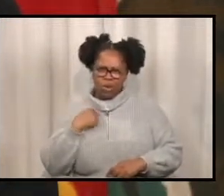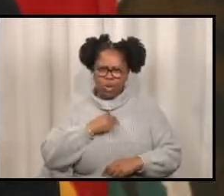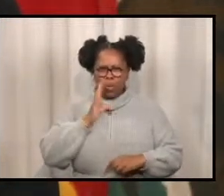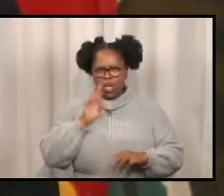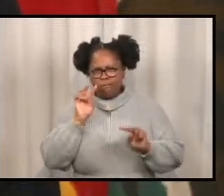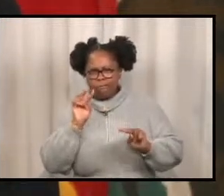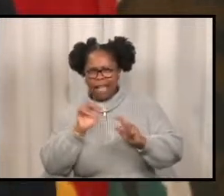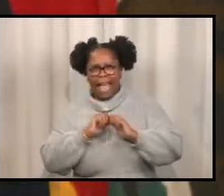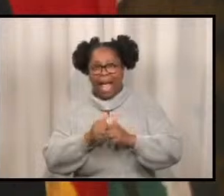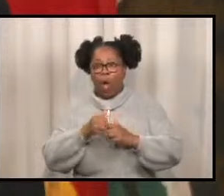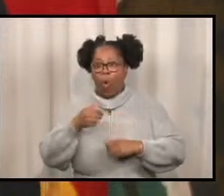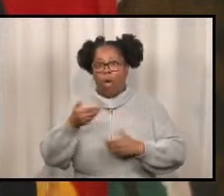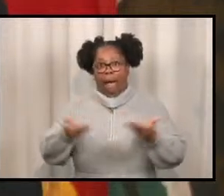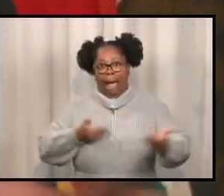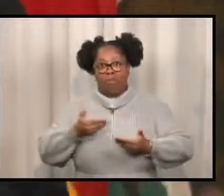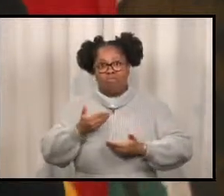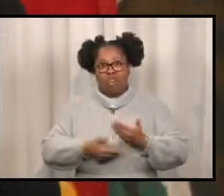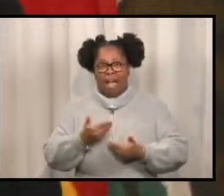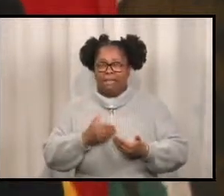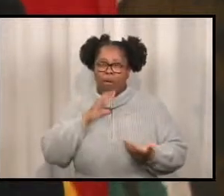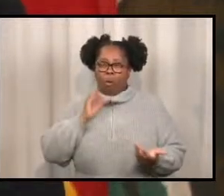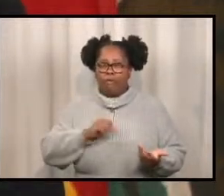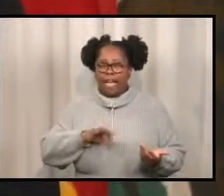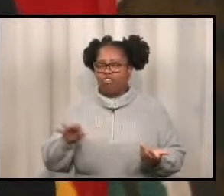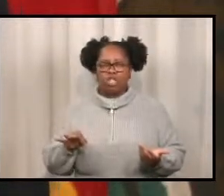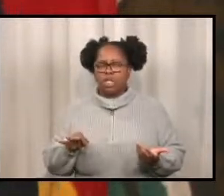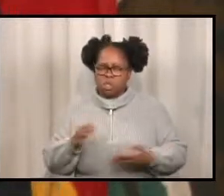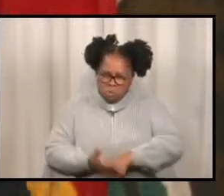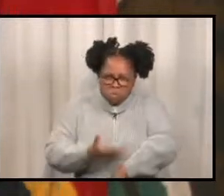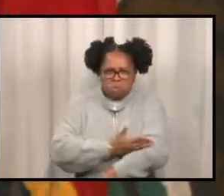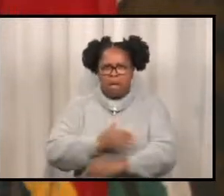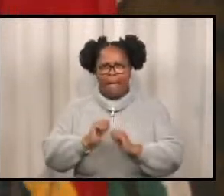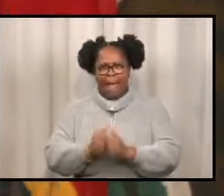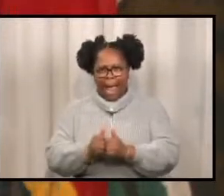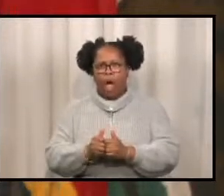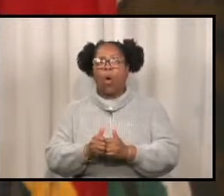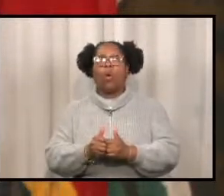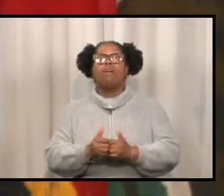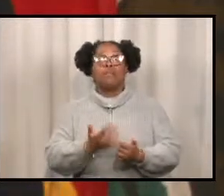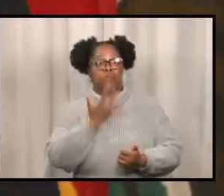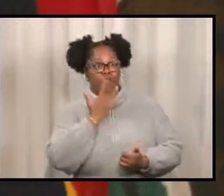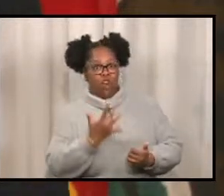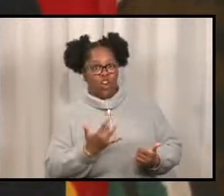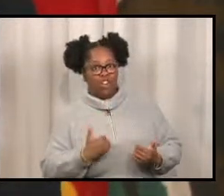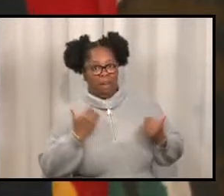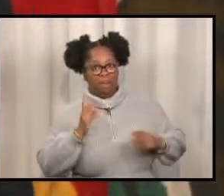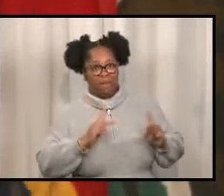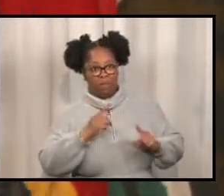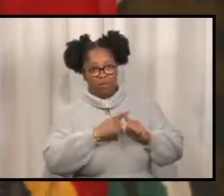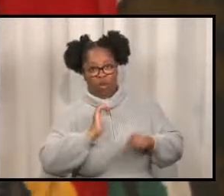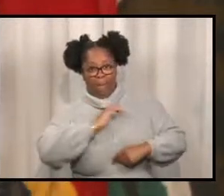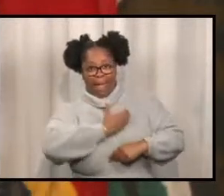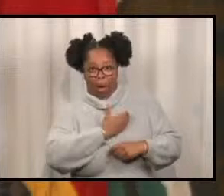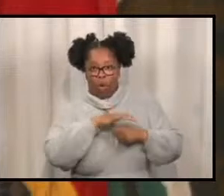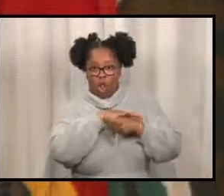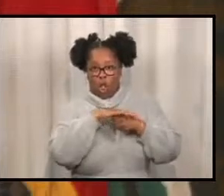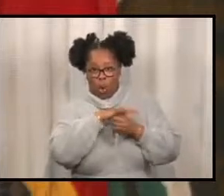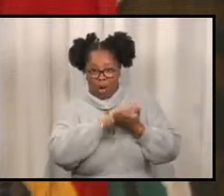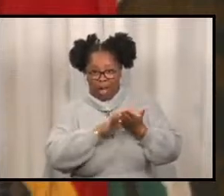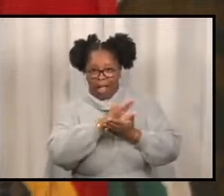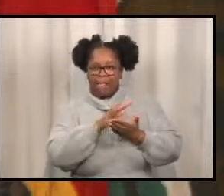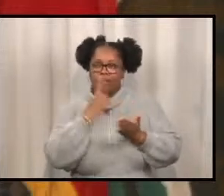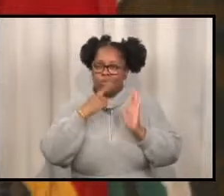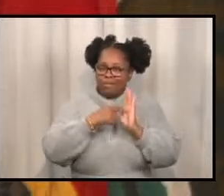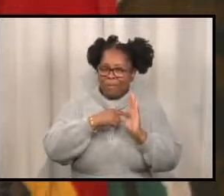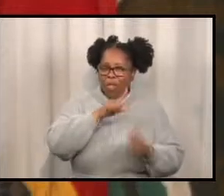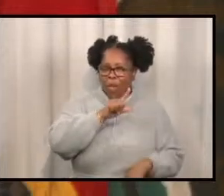modernizing our hiring process, putting preferences forward for young people coming from our educational institutions like Long Beach City